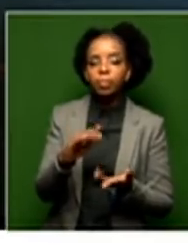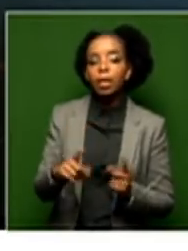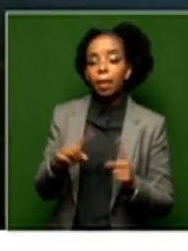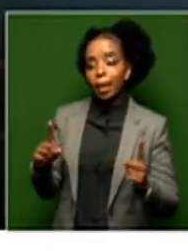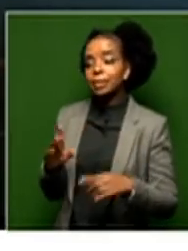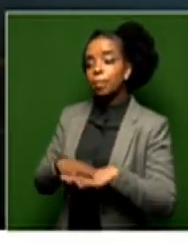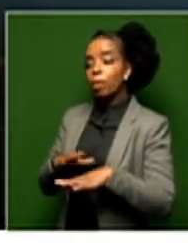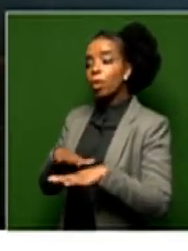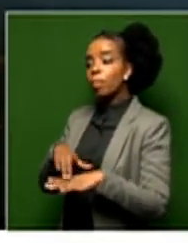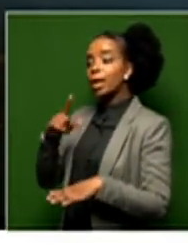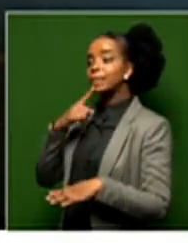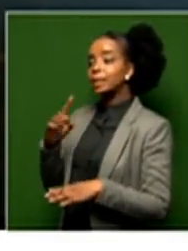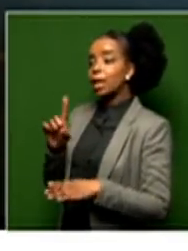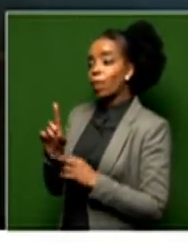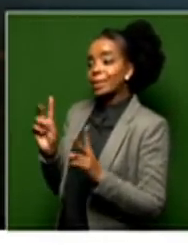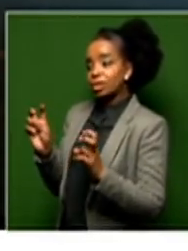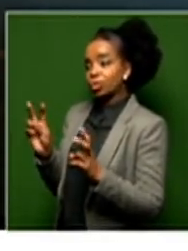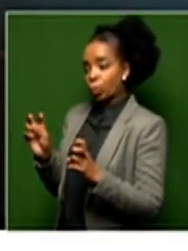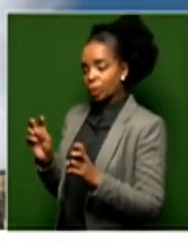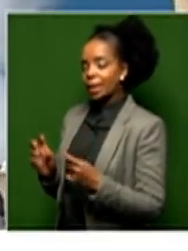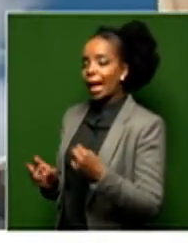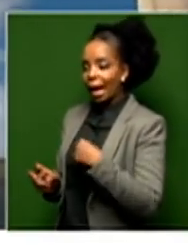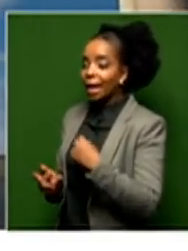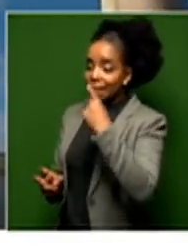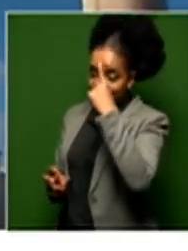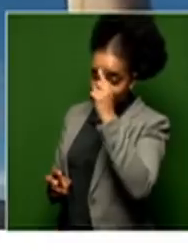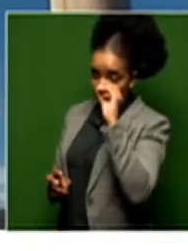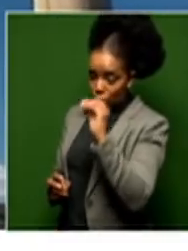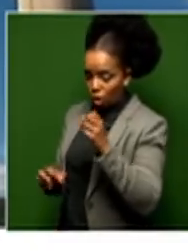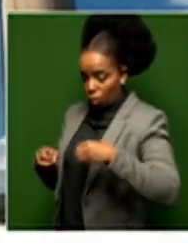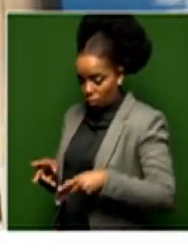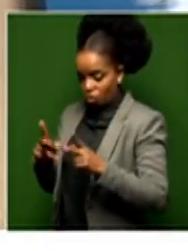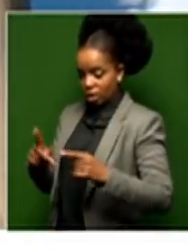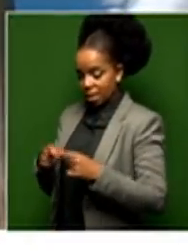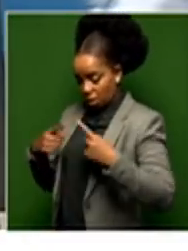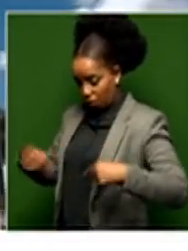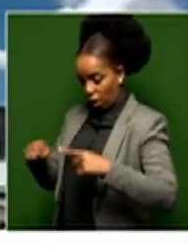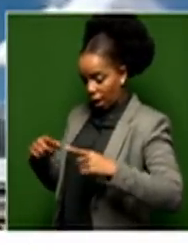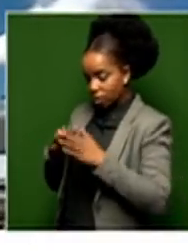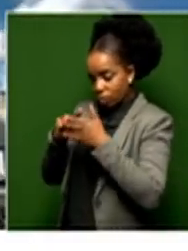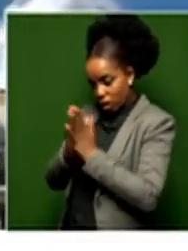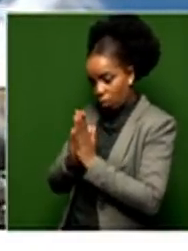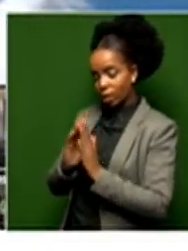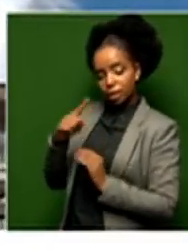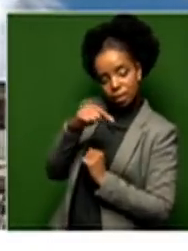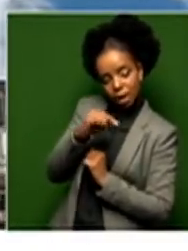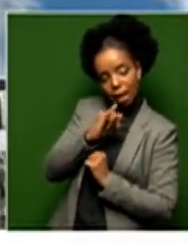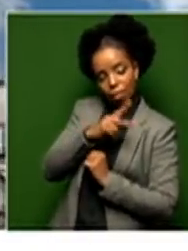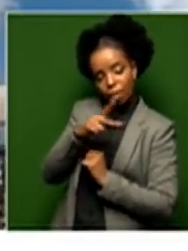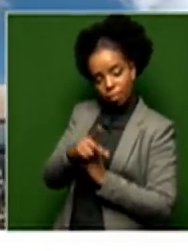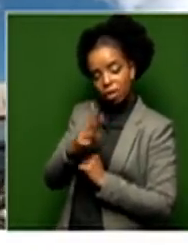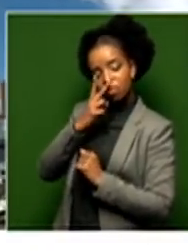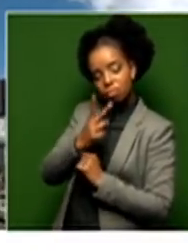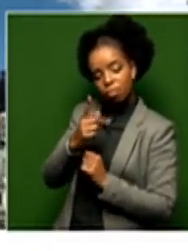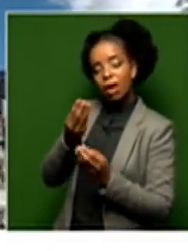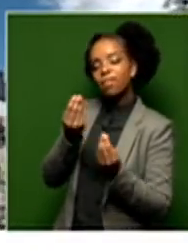I quote, "I think that there is an opportunity for us to request IPPs to look at potential refinancing. We think that